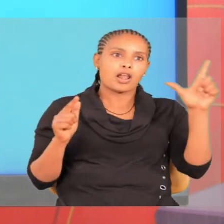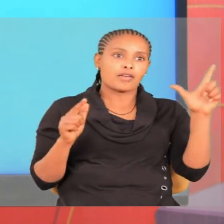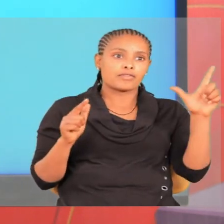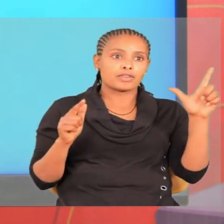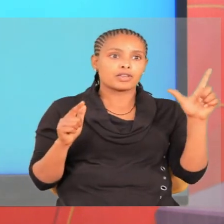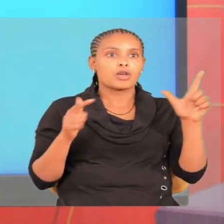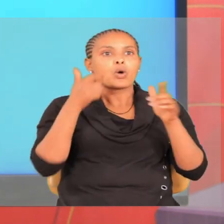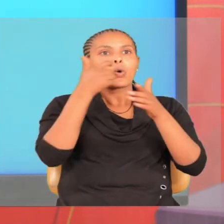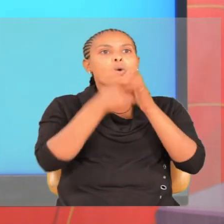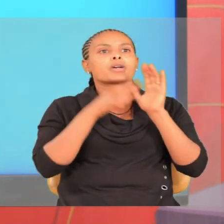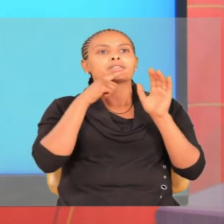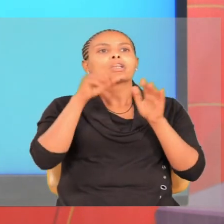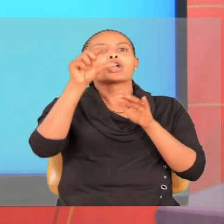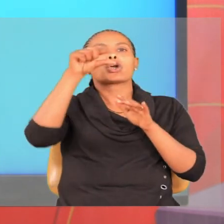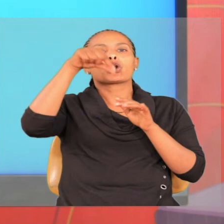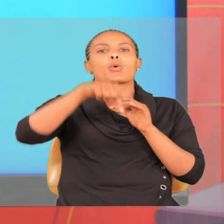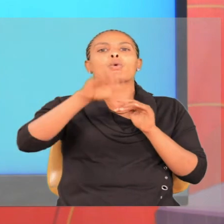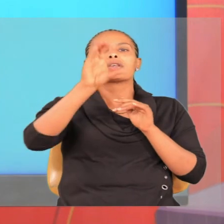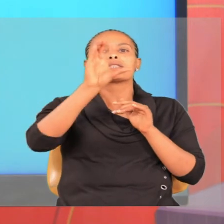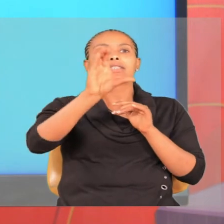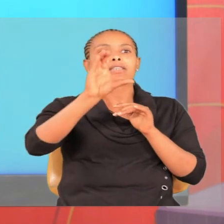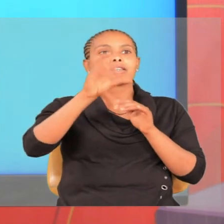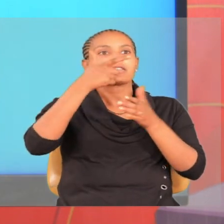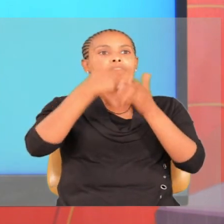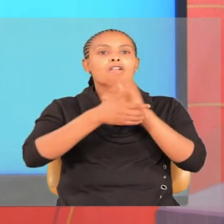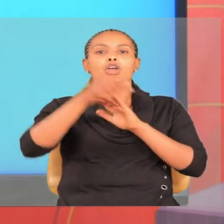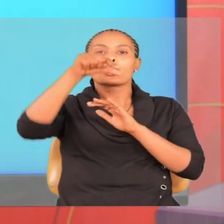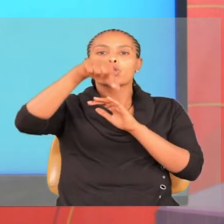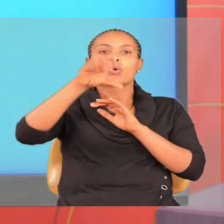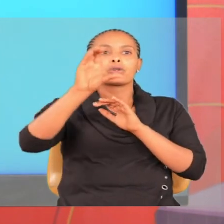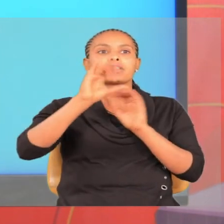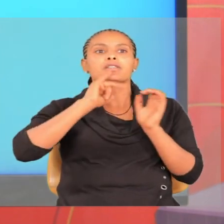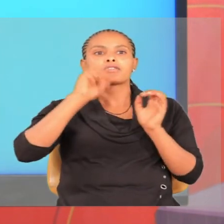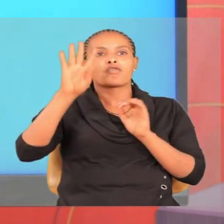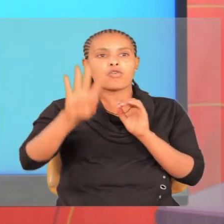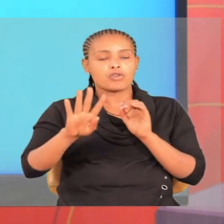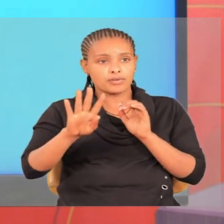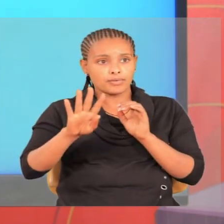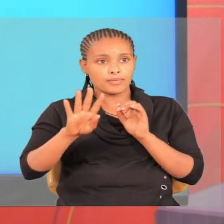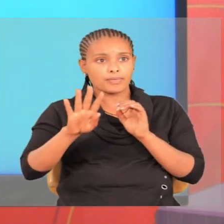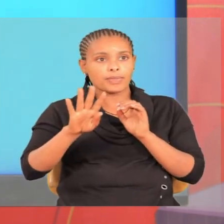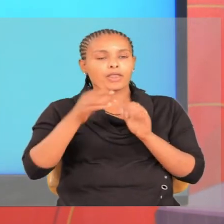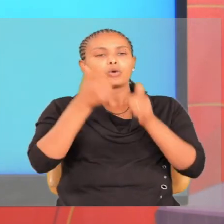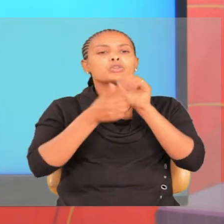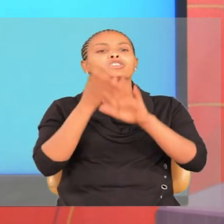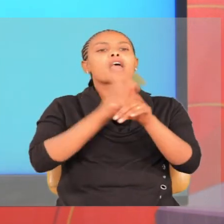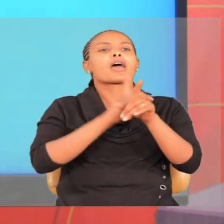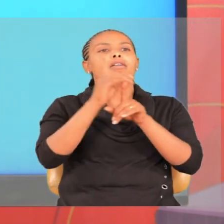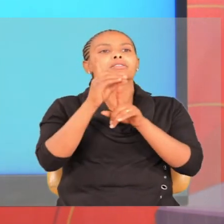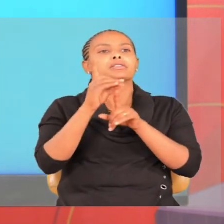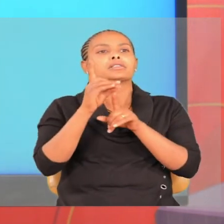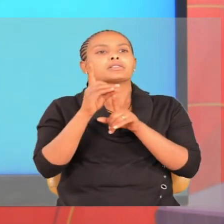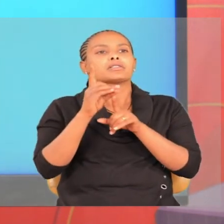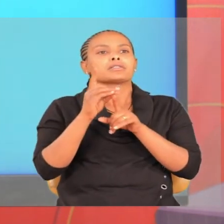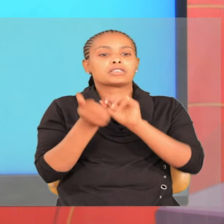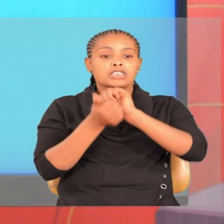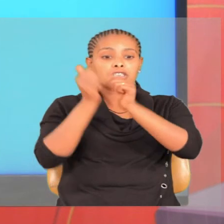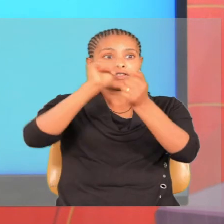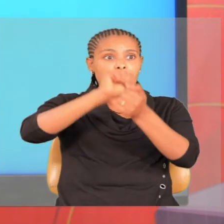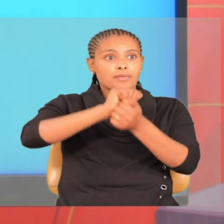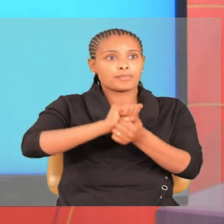it says what is the QEC value. The value of QEC is 4. Which direction will the reaction